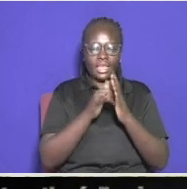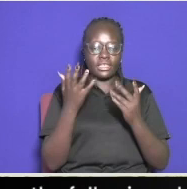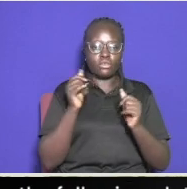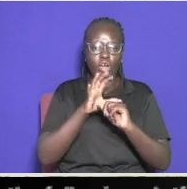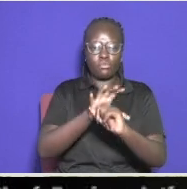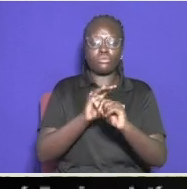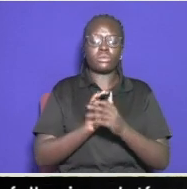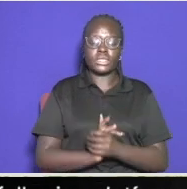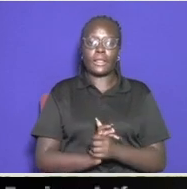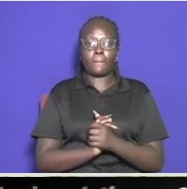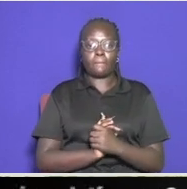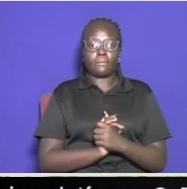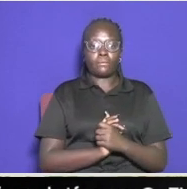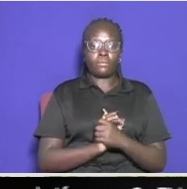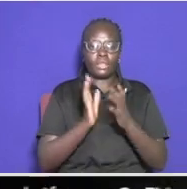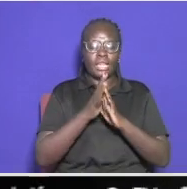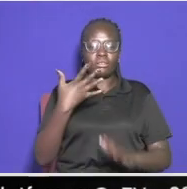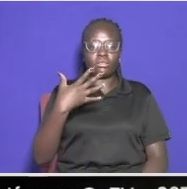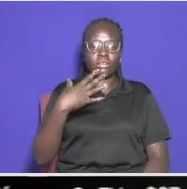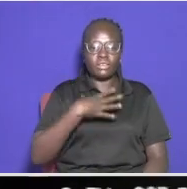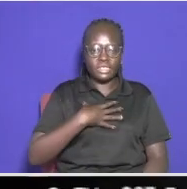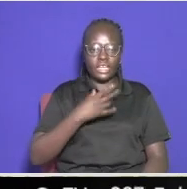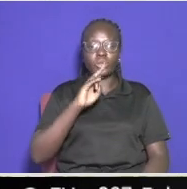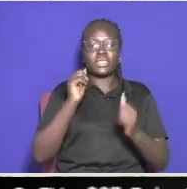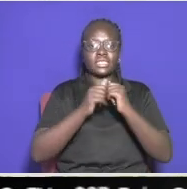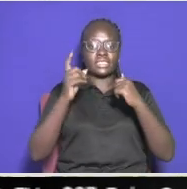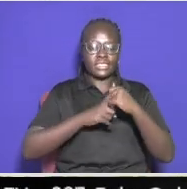push. And we resigned in what?